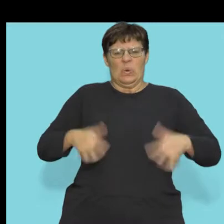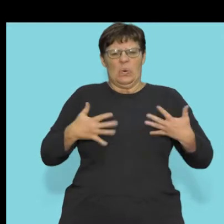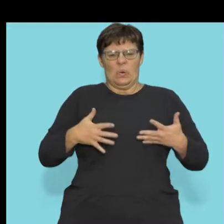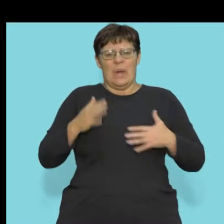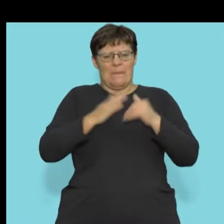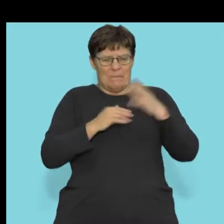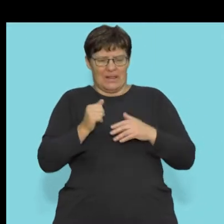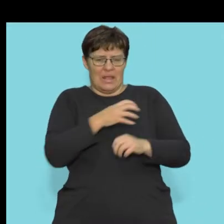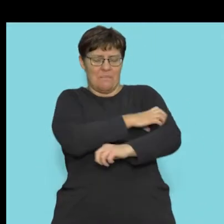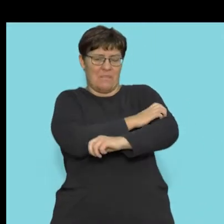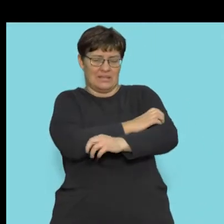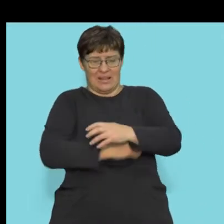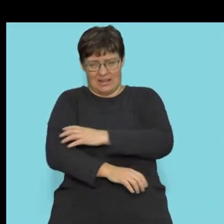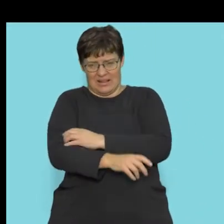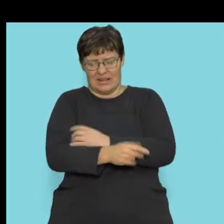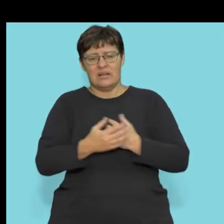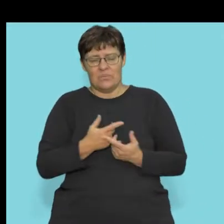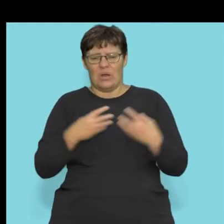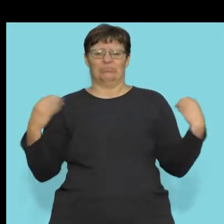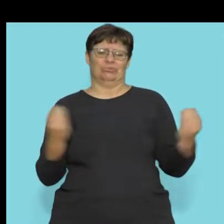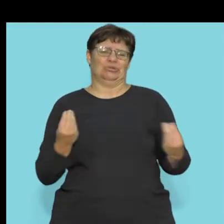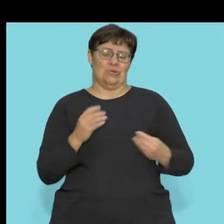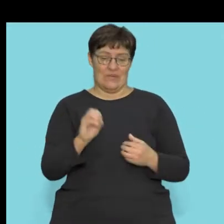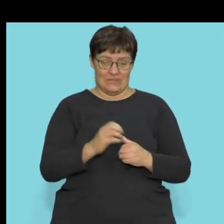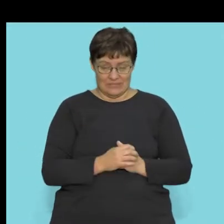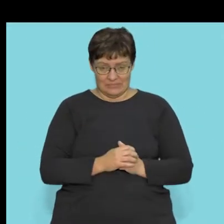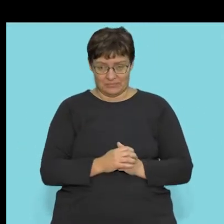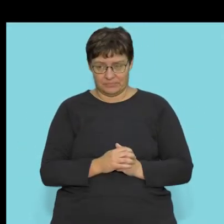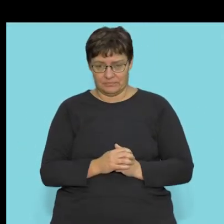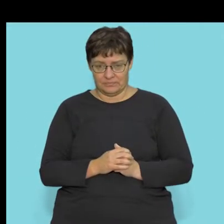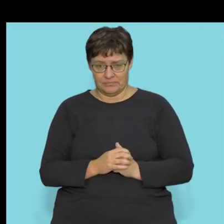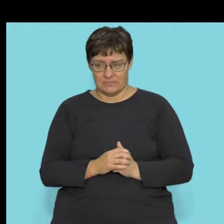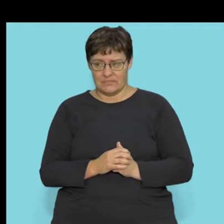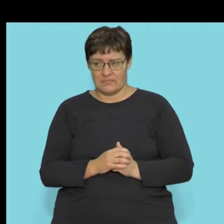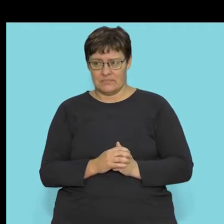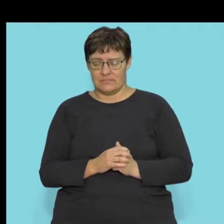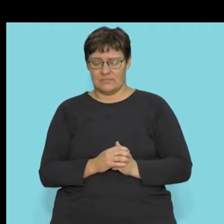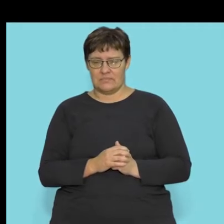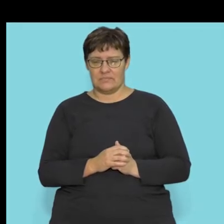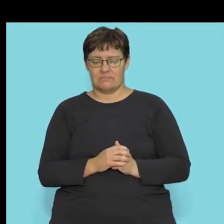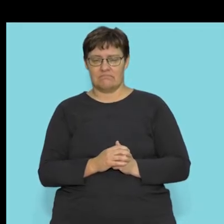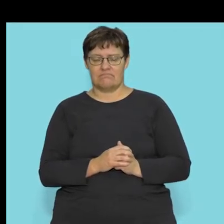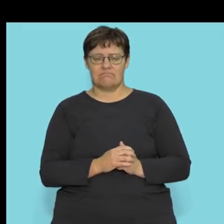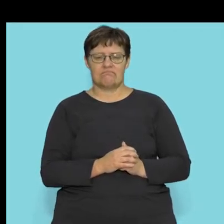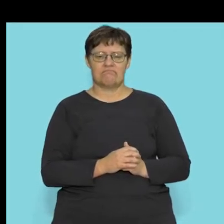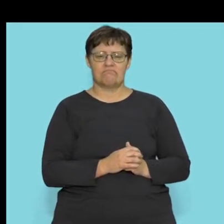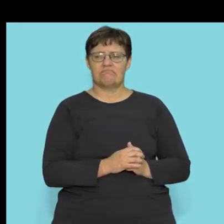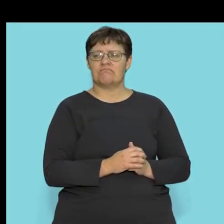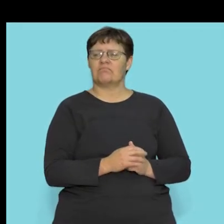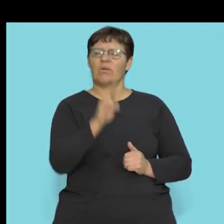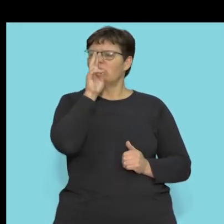chemical compound that builds up in muscles, causing the cramping in the different areas. Right. So